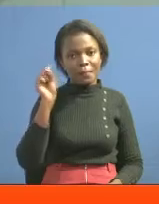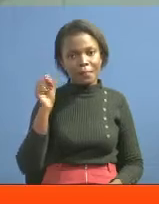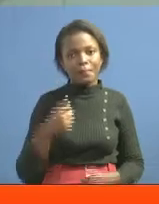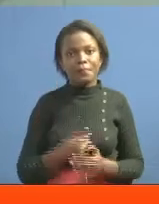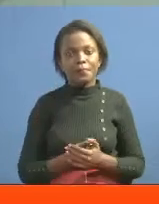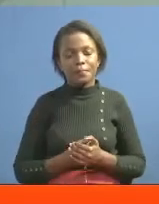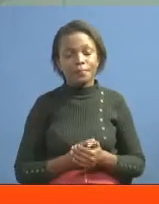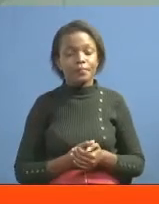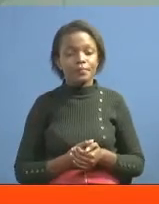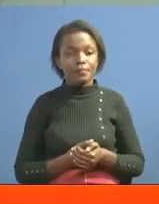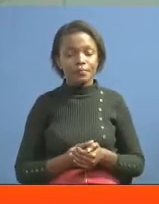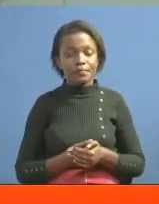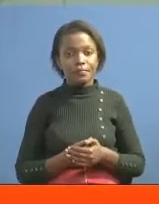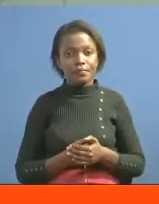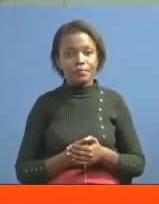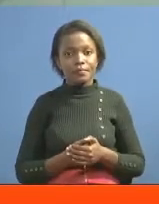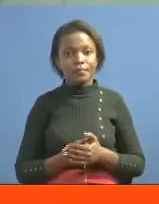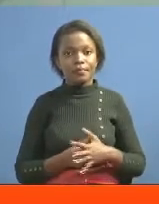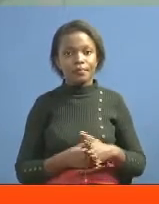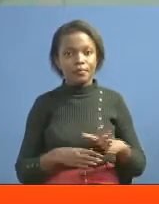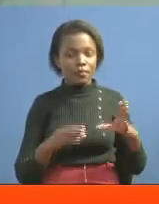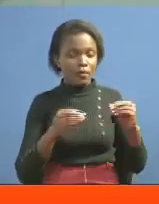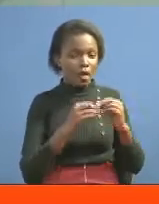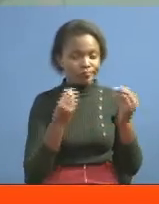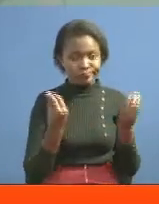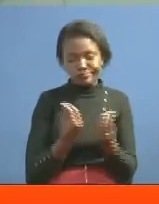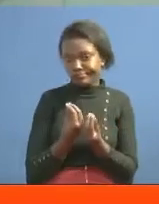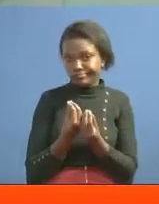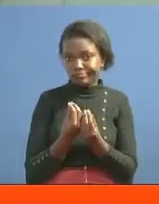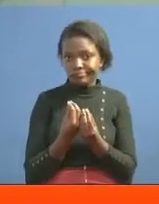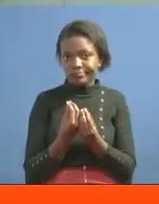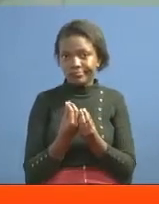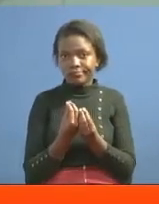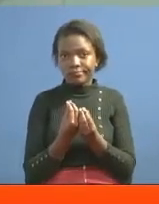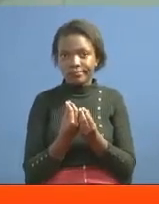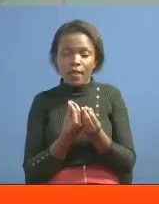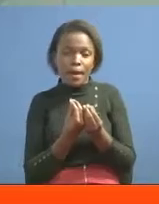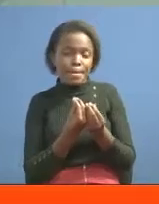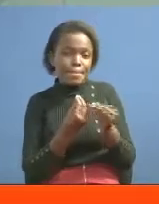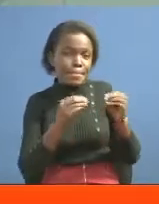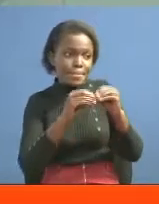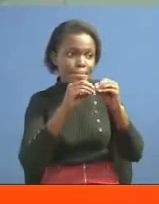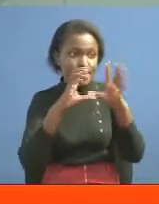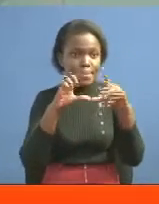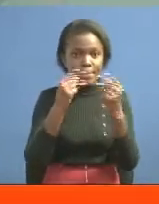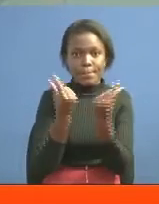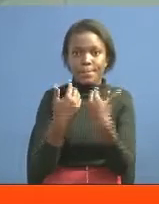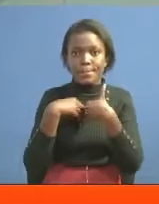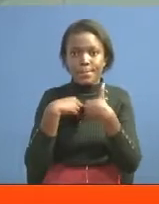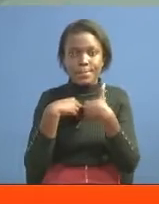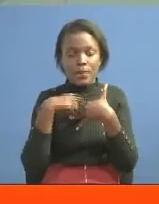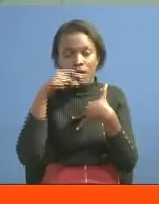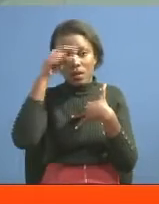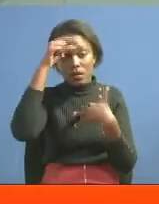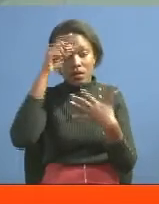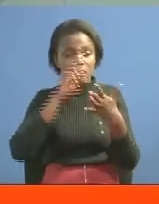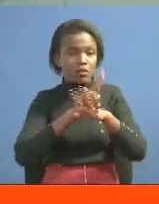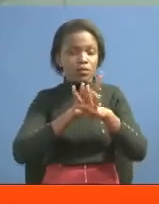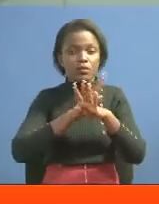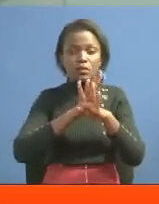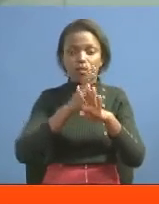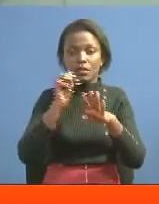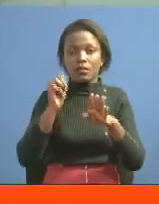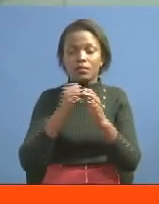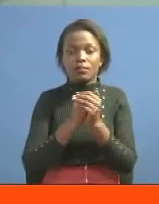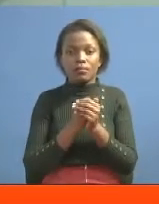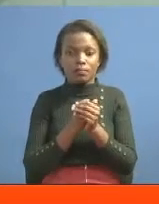Juakali artisans and even these mamambogas are organized in some forms. Maybe they have some chamas where the government can actually use them